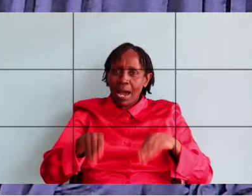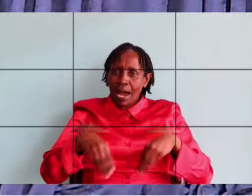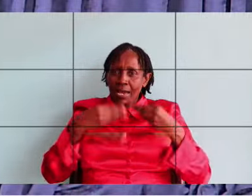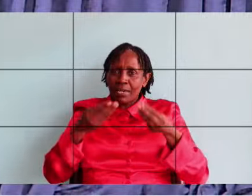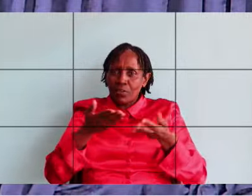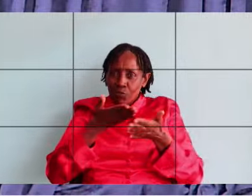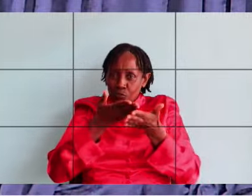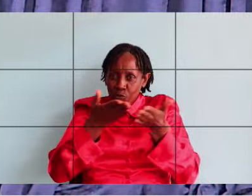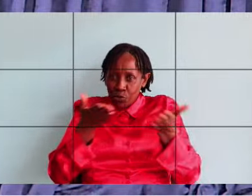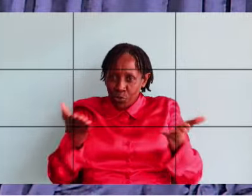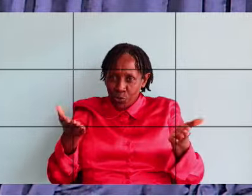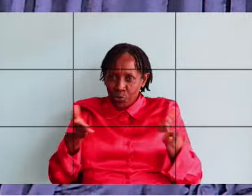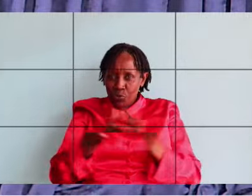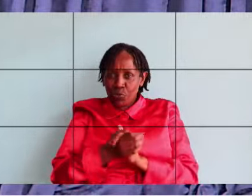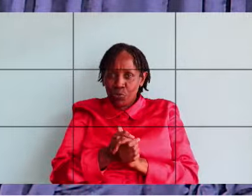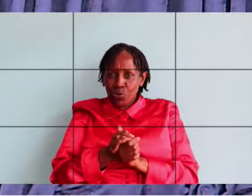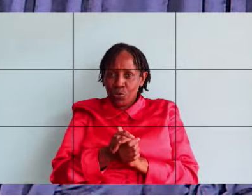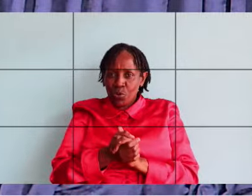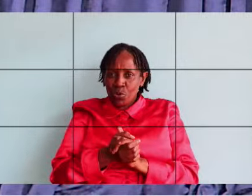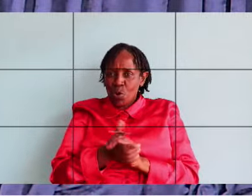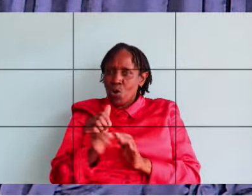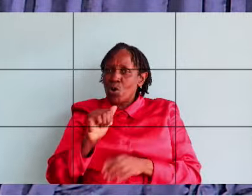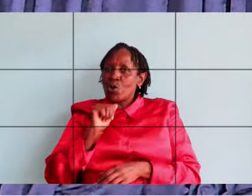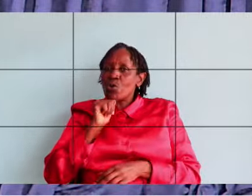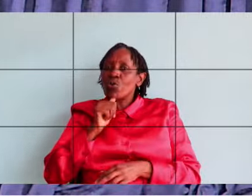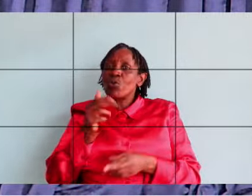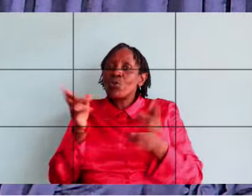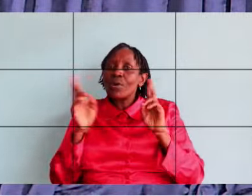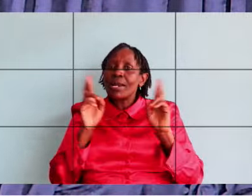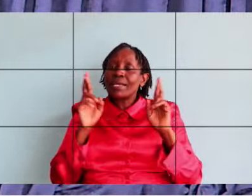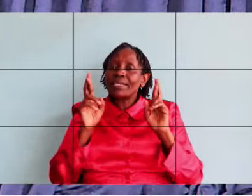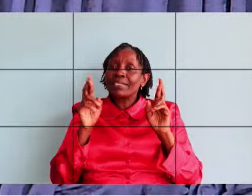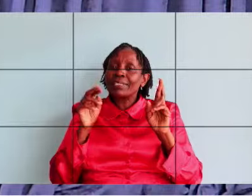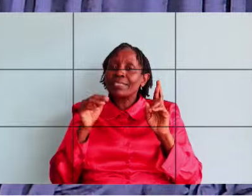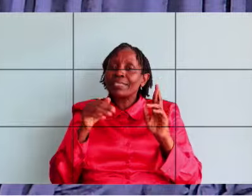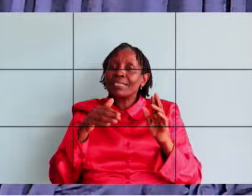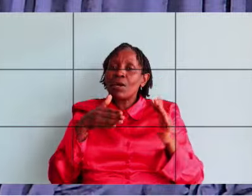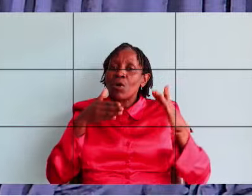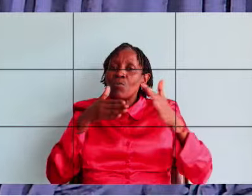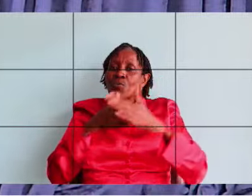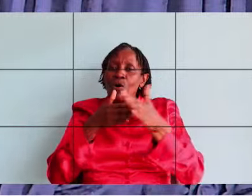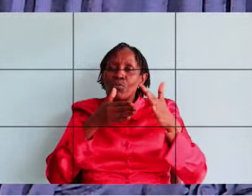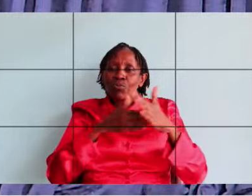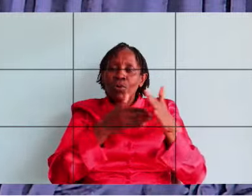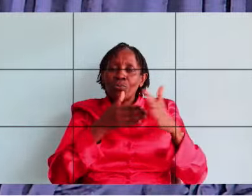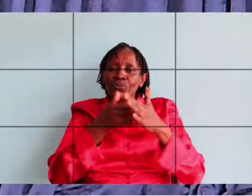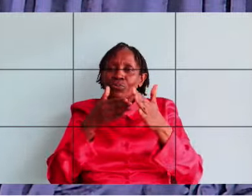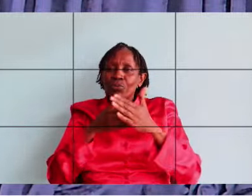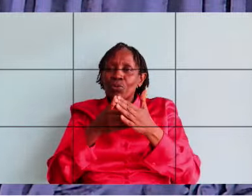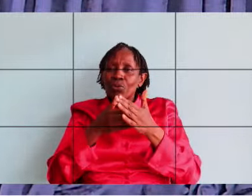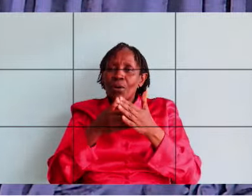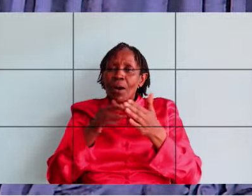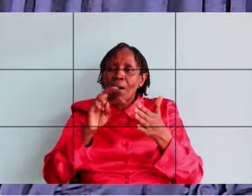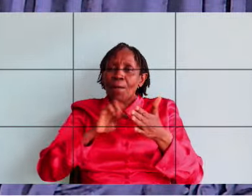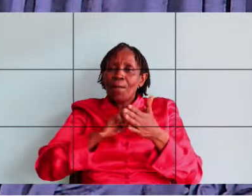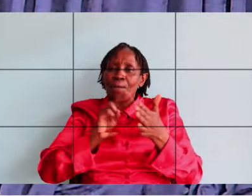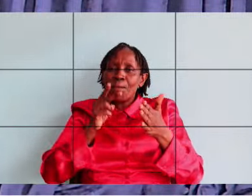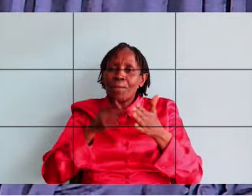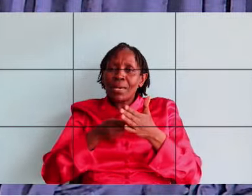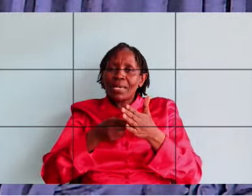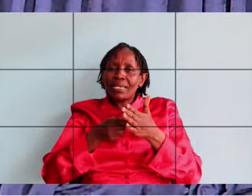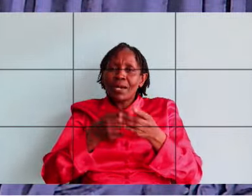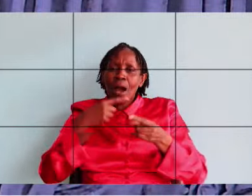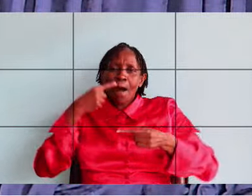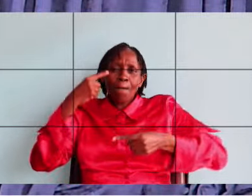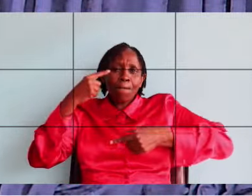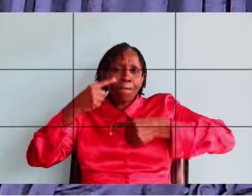tells him, "No one will be able to stand up against you." So these are called to pursuit, a call to warfare. He is telling